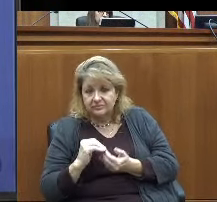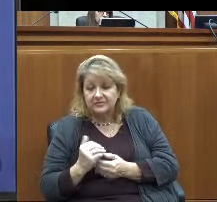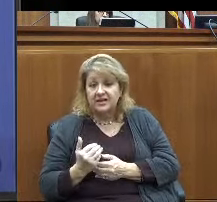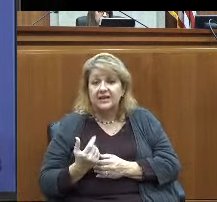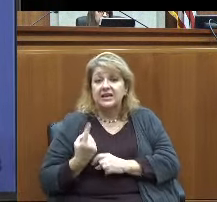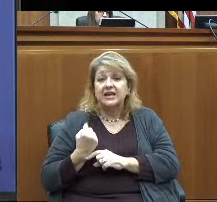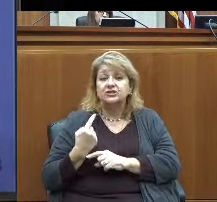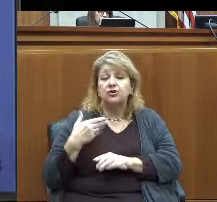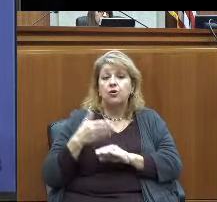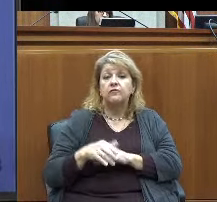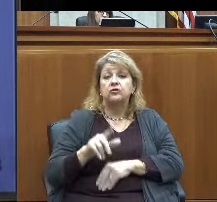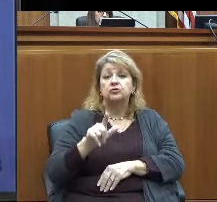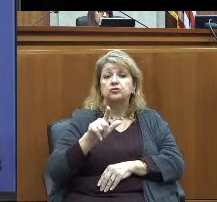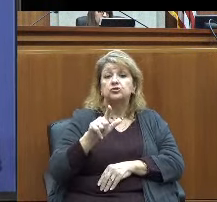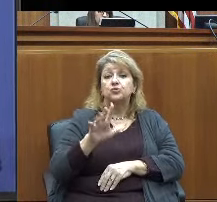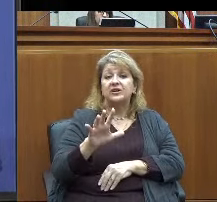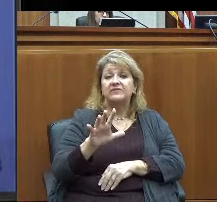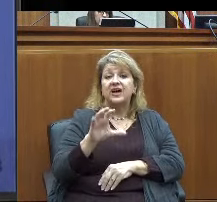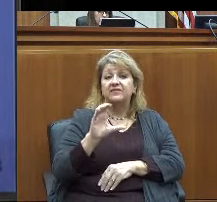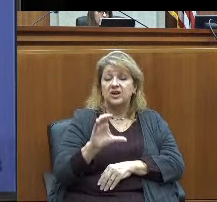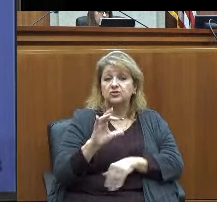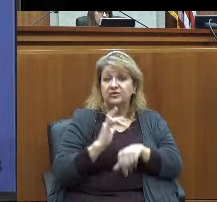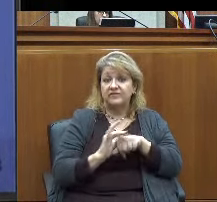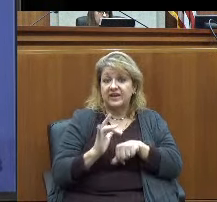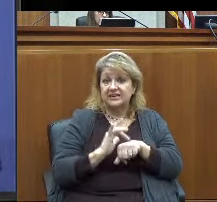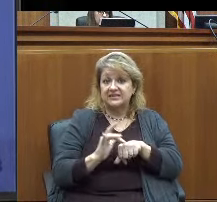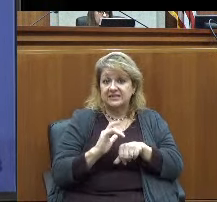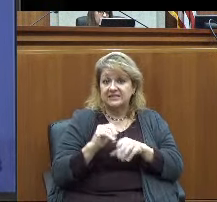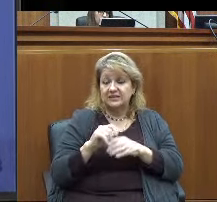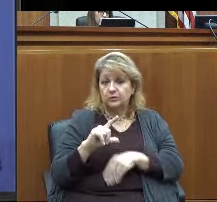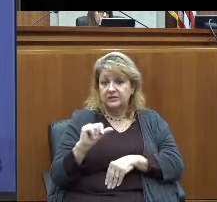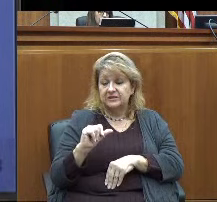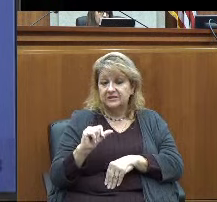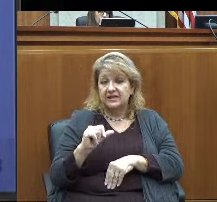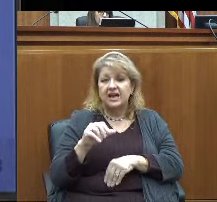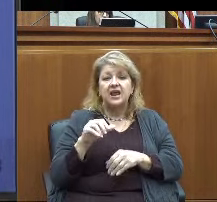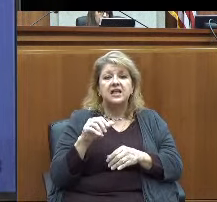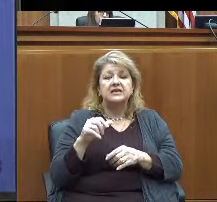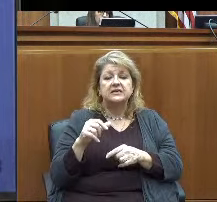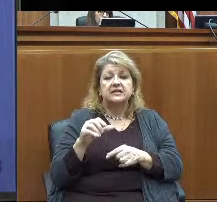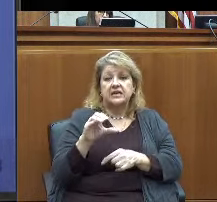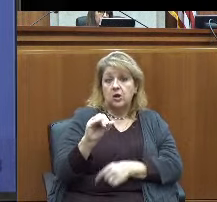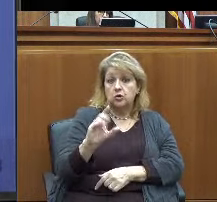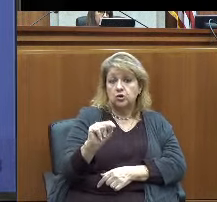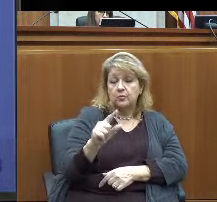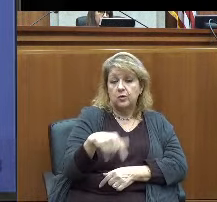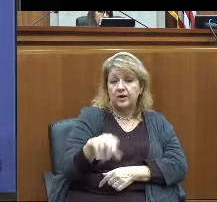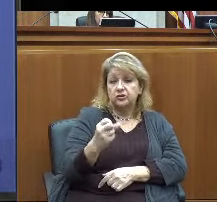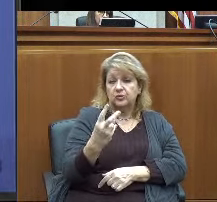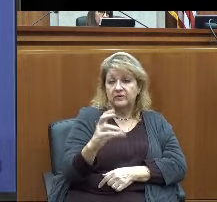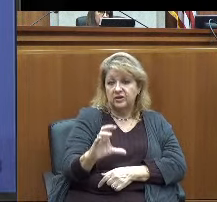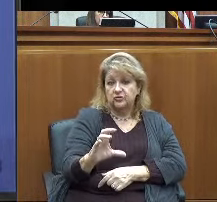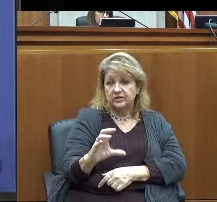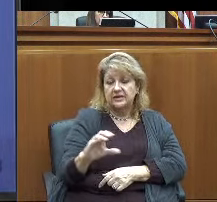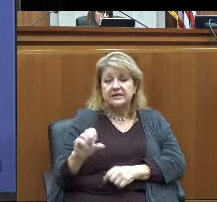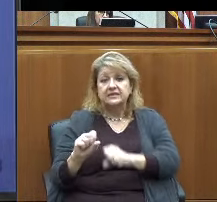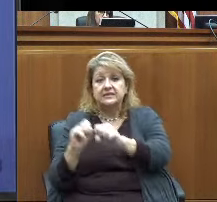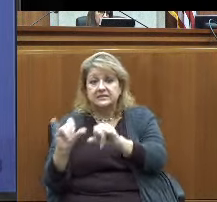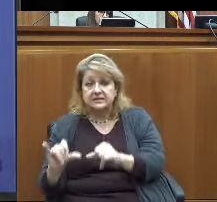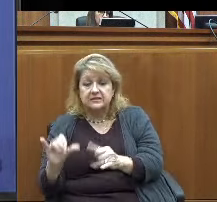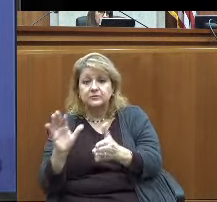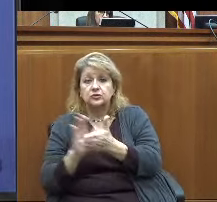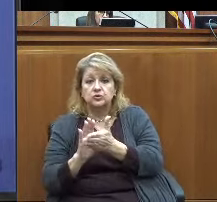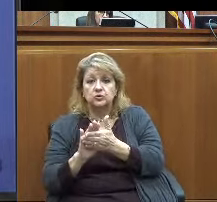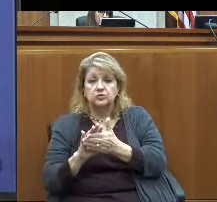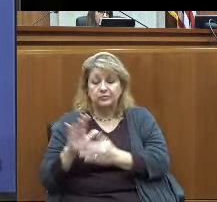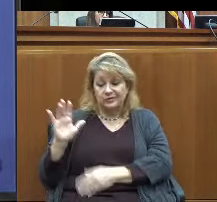over 2,500 vacancies in Louisiana, and as of October, we had around 1,200. So our systems and schools are doing tremendous